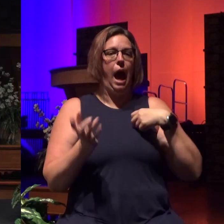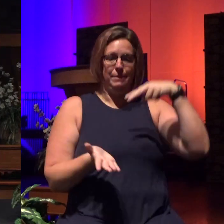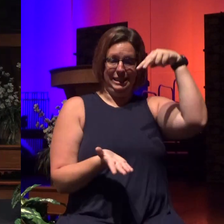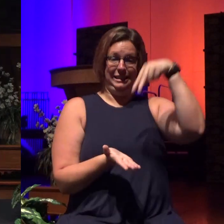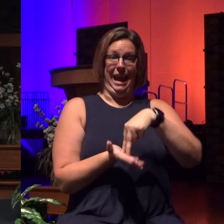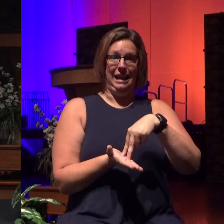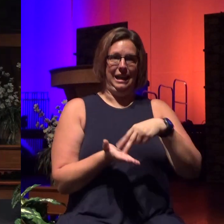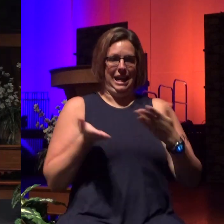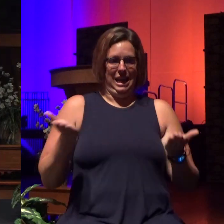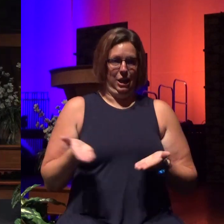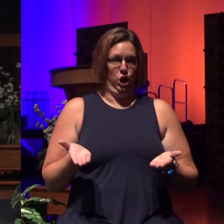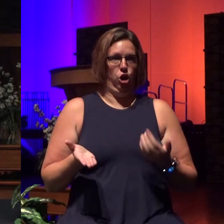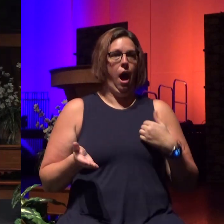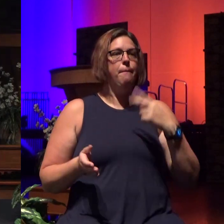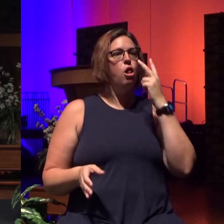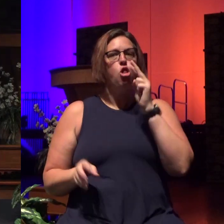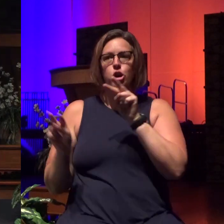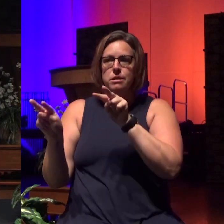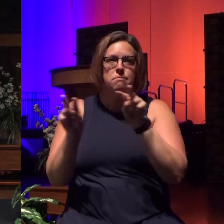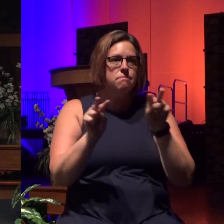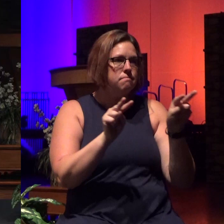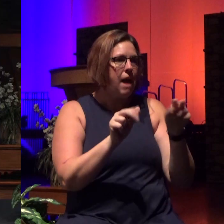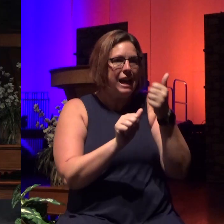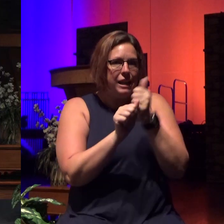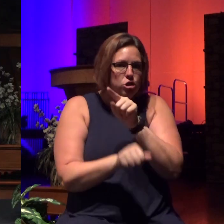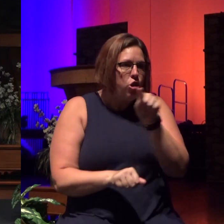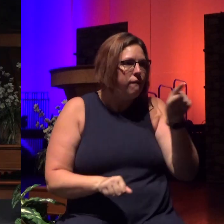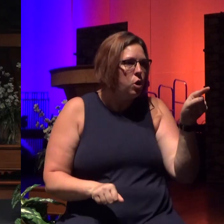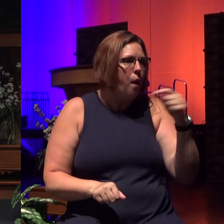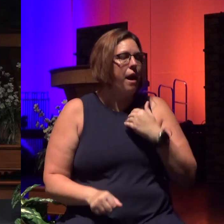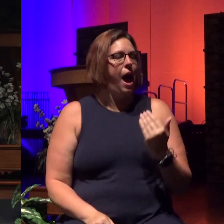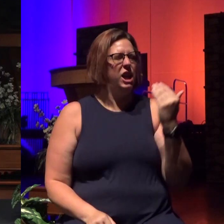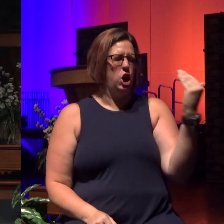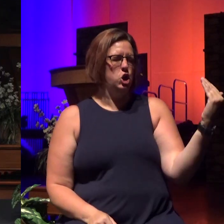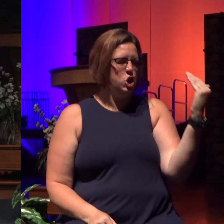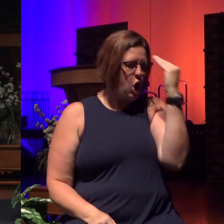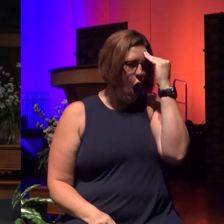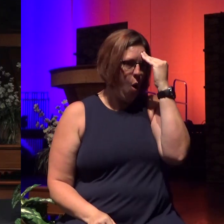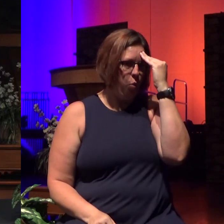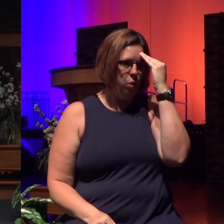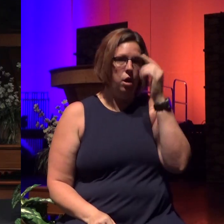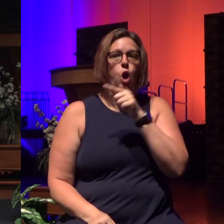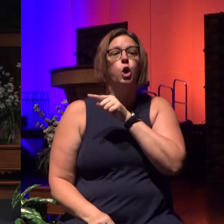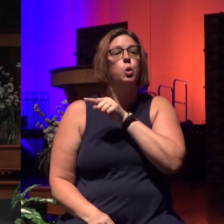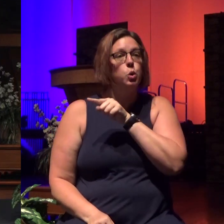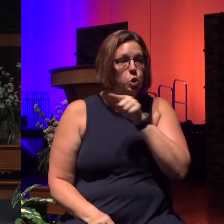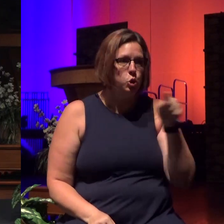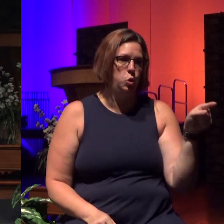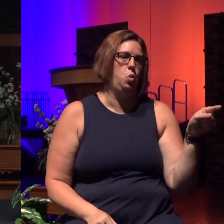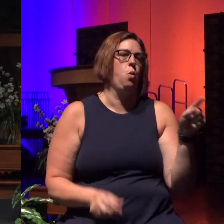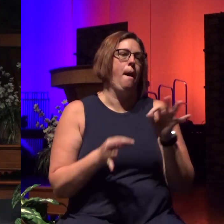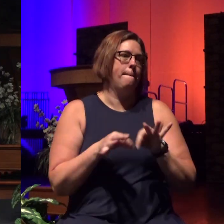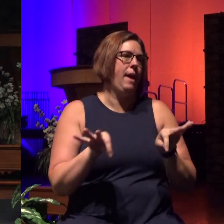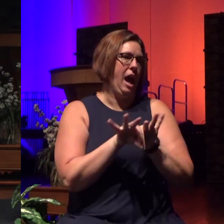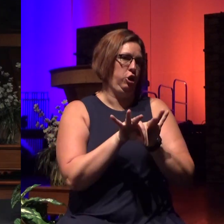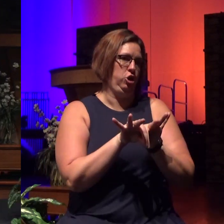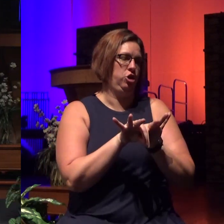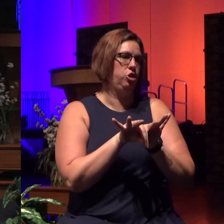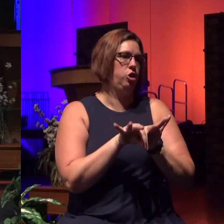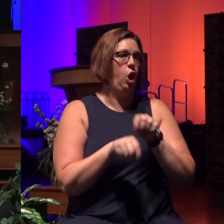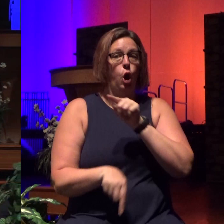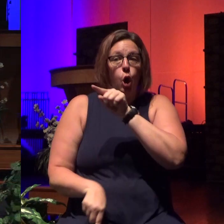every single one of you and I know without a shadow of a doubt, you matter. You make a